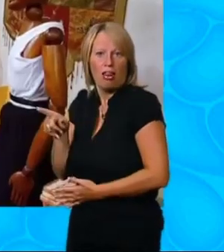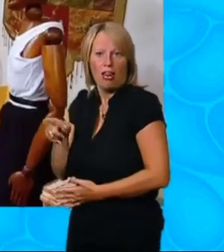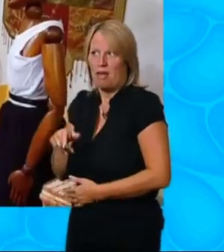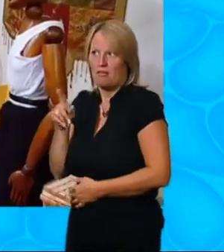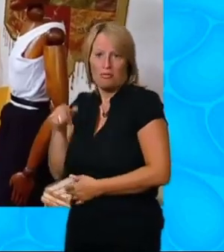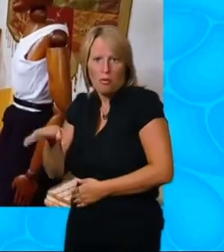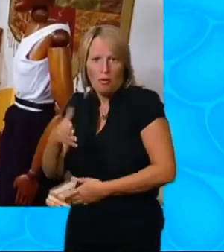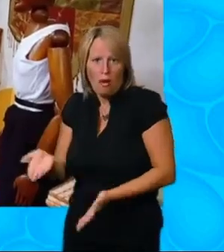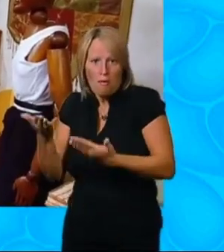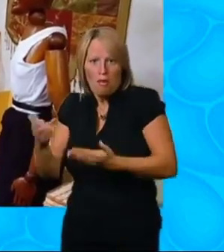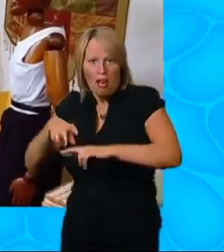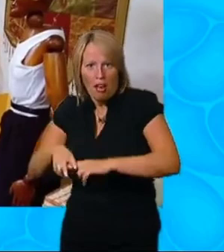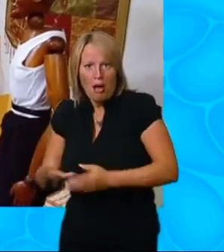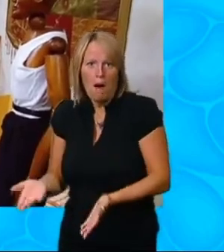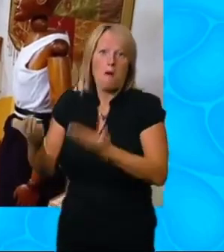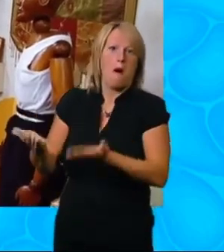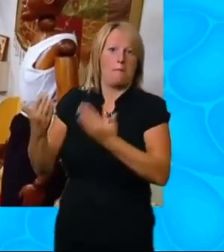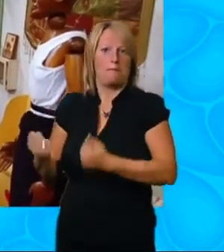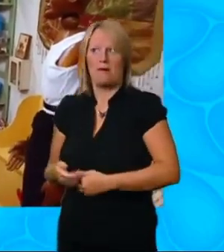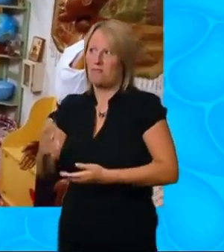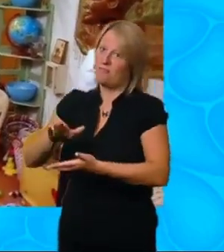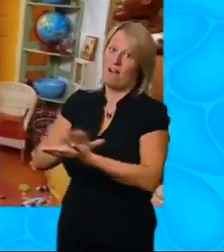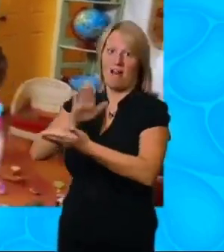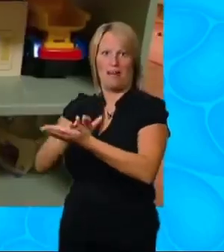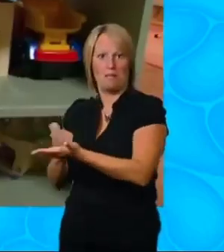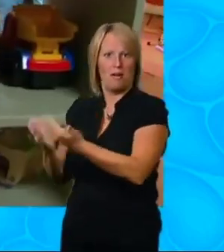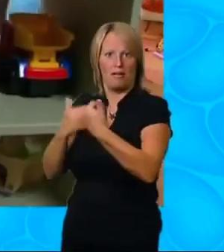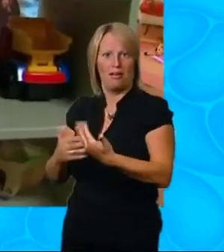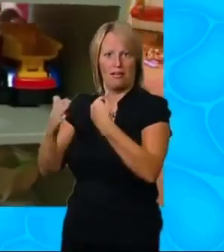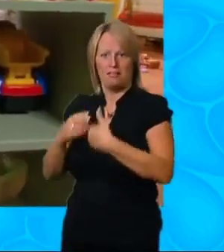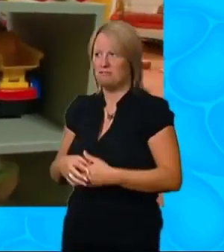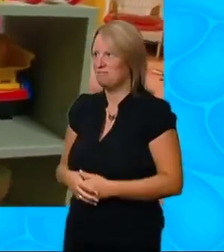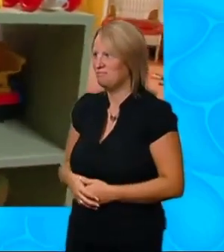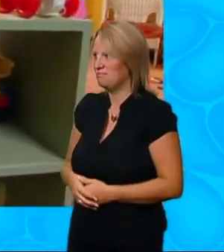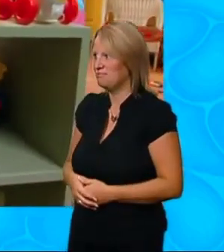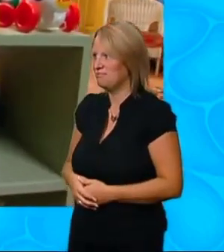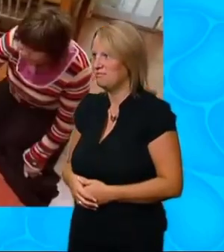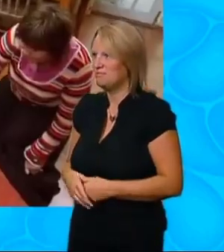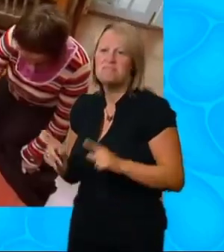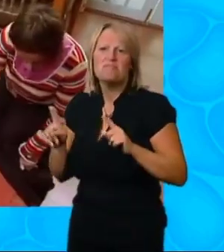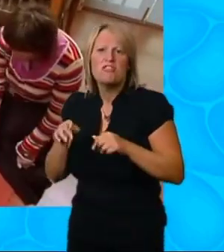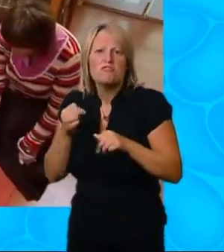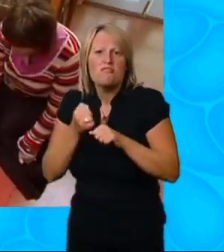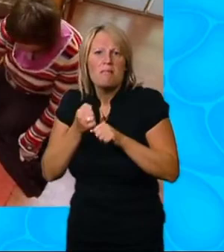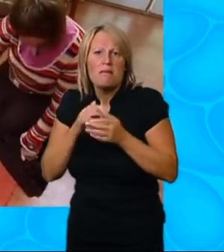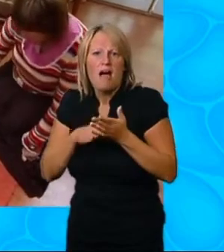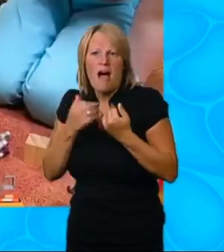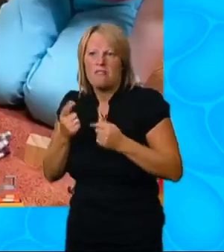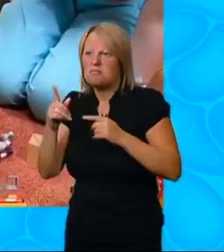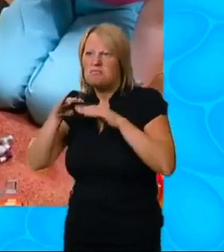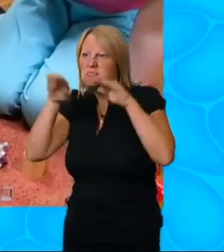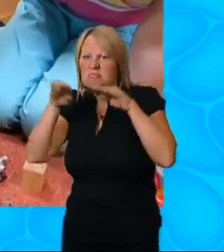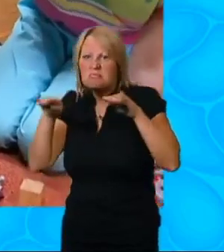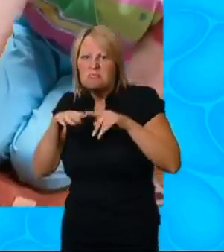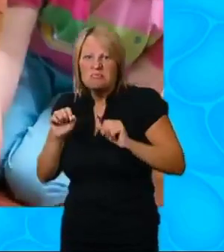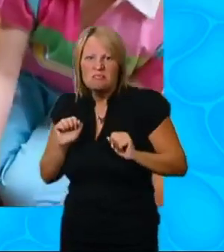don't just sit there, puppets. Come on, let's have some fun. What's Granny Murray got on our shelves today?